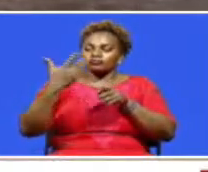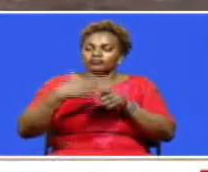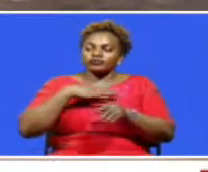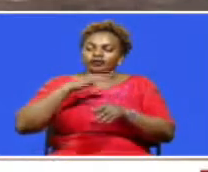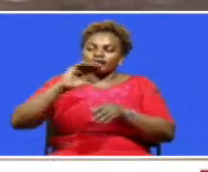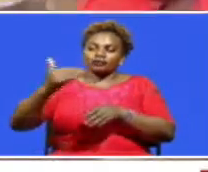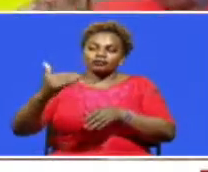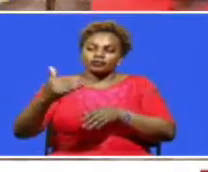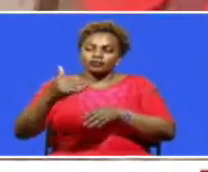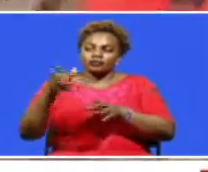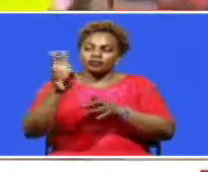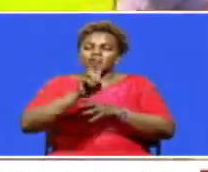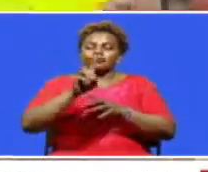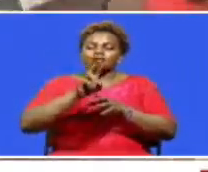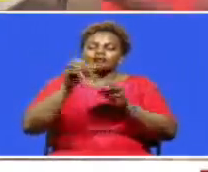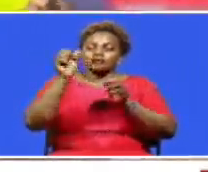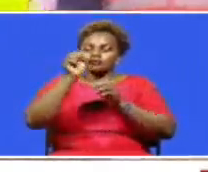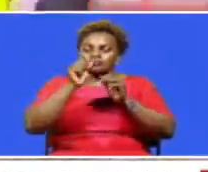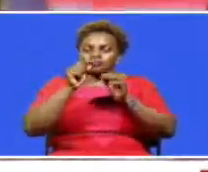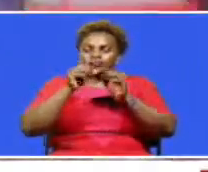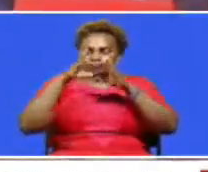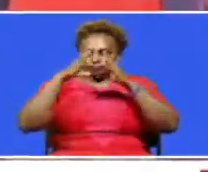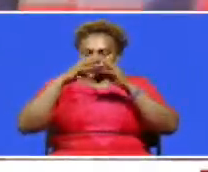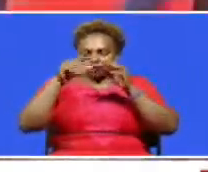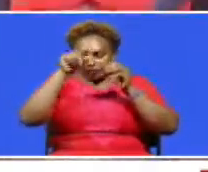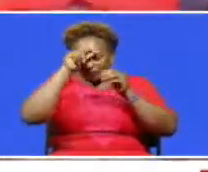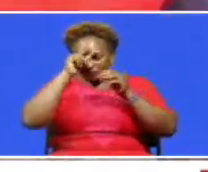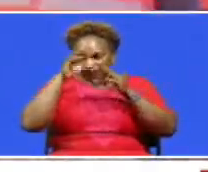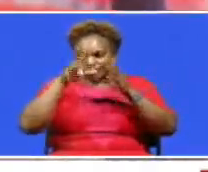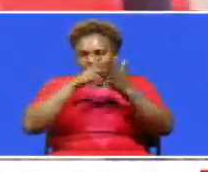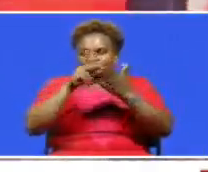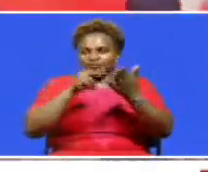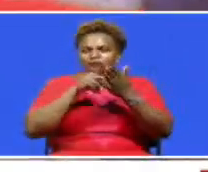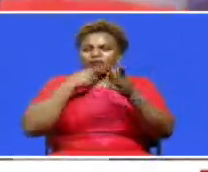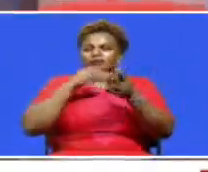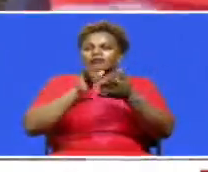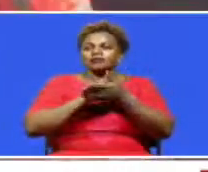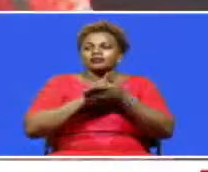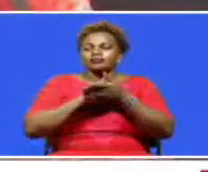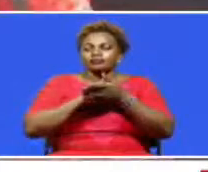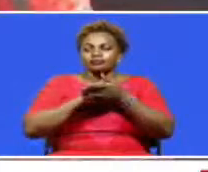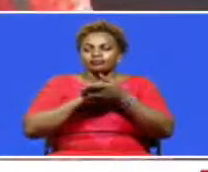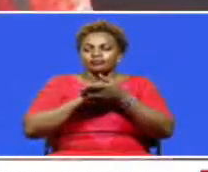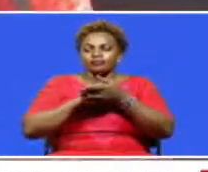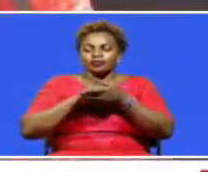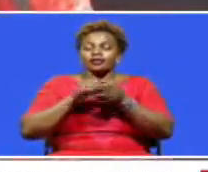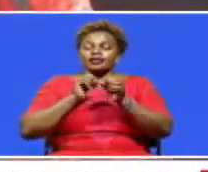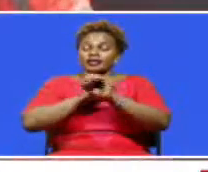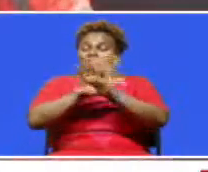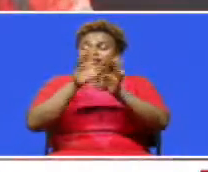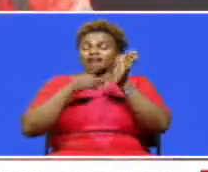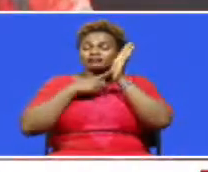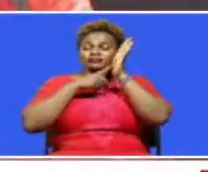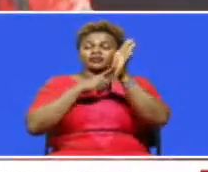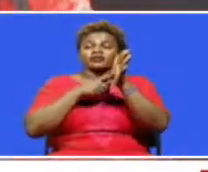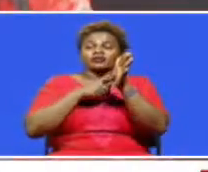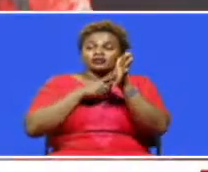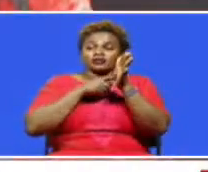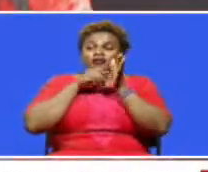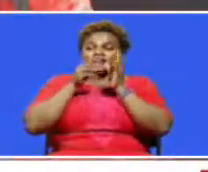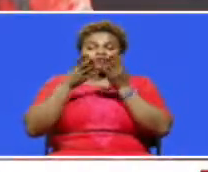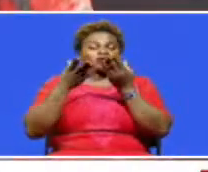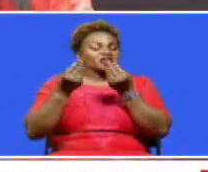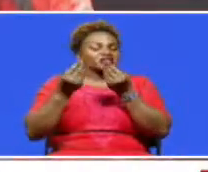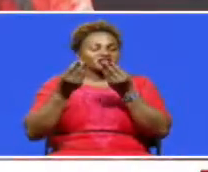county, inspecting state projects. The pulling of strings by the Kirinyaga bigwigs is a clear indication that it will not be a walk